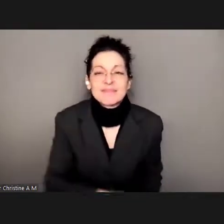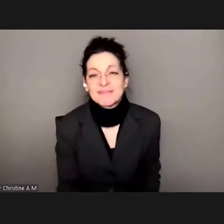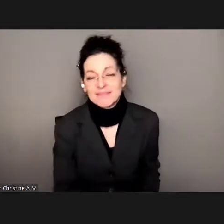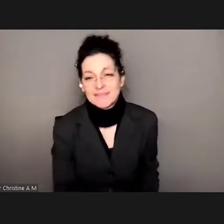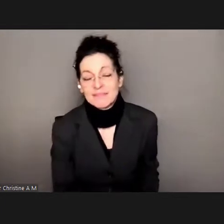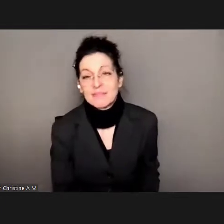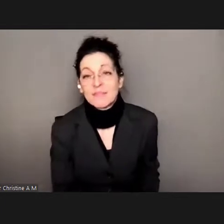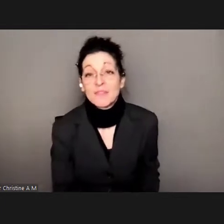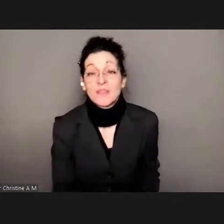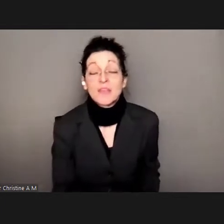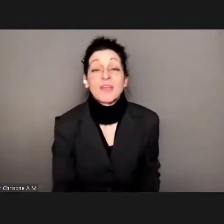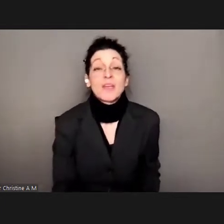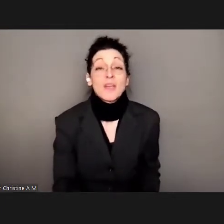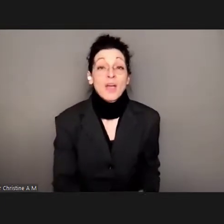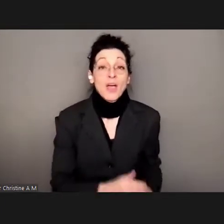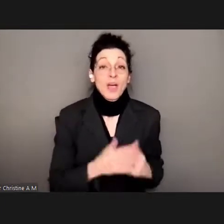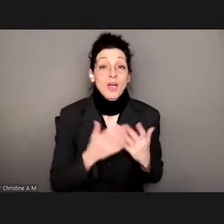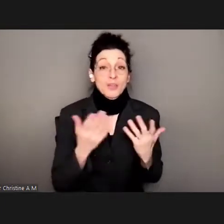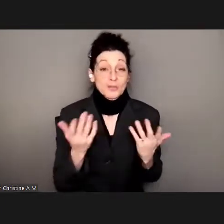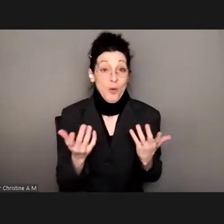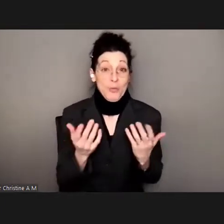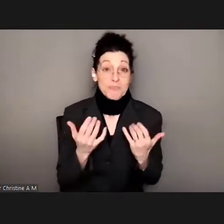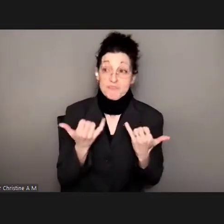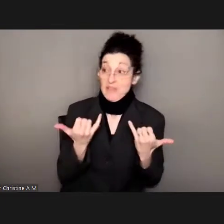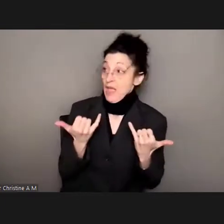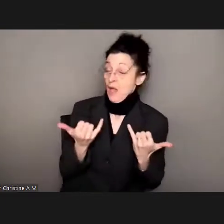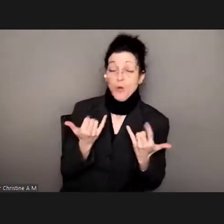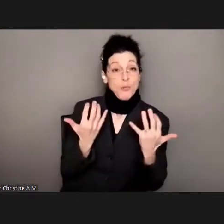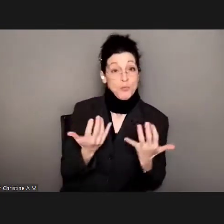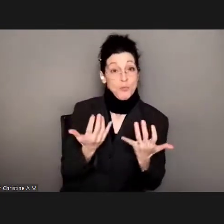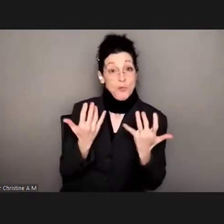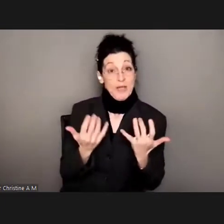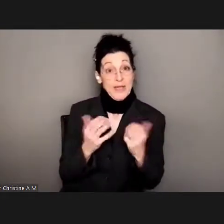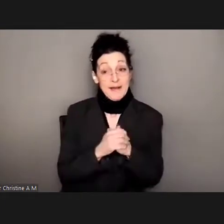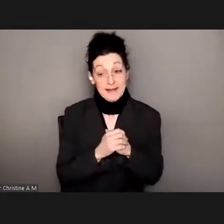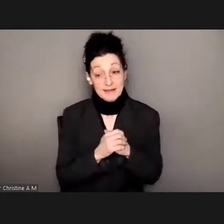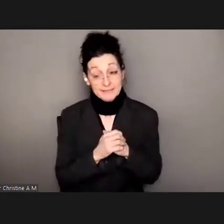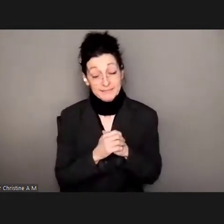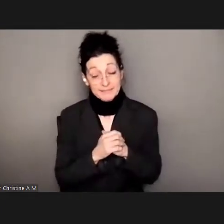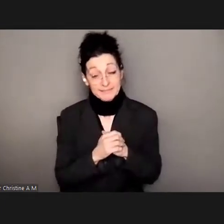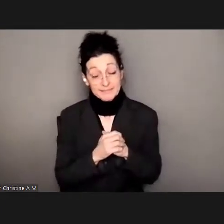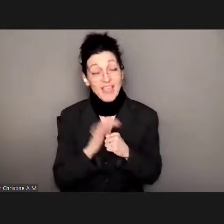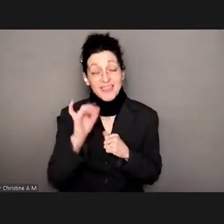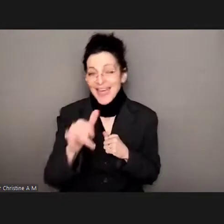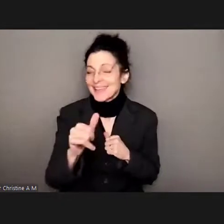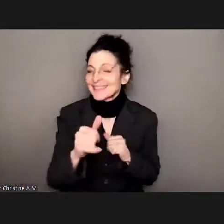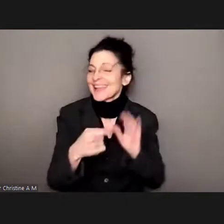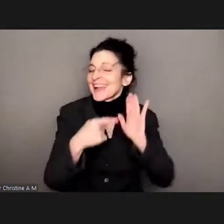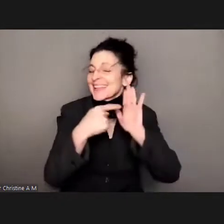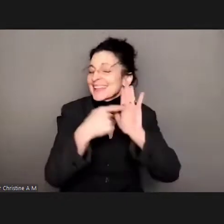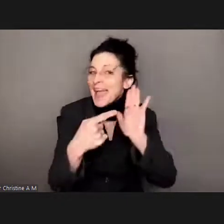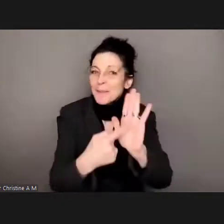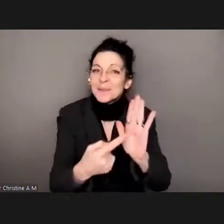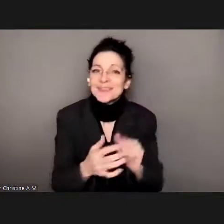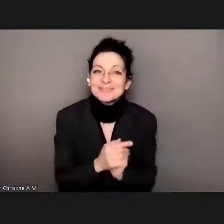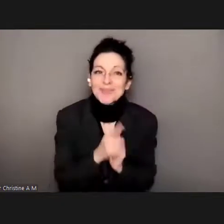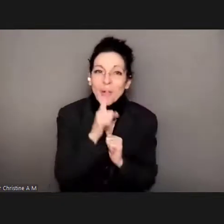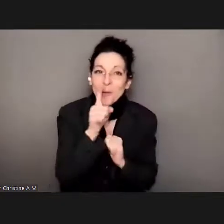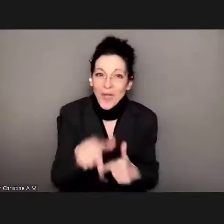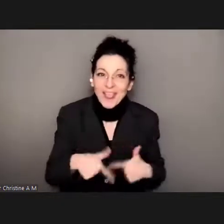So while I'm doing this, this is a good example of something that I might stop to do in the middle of class.